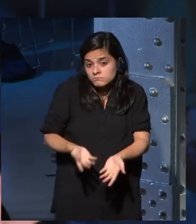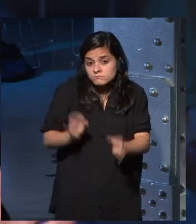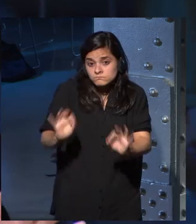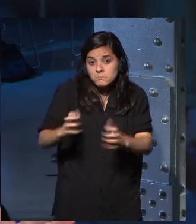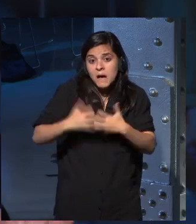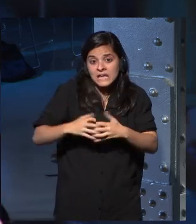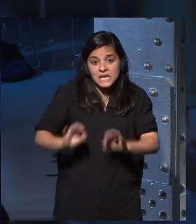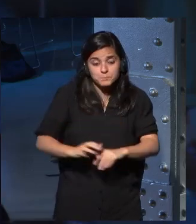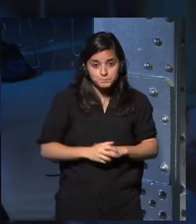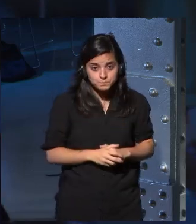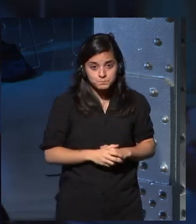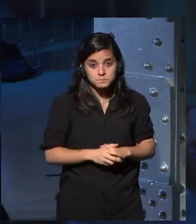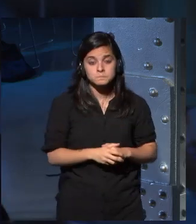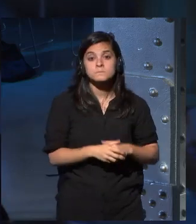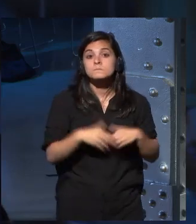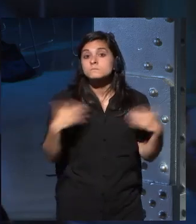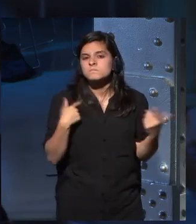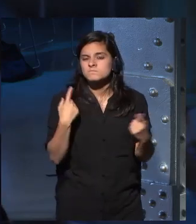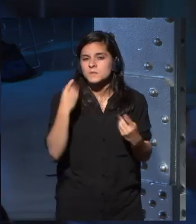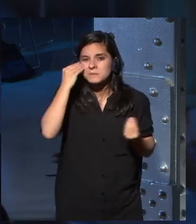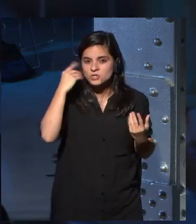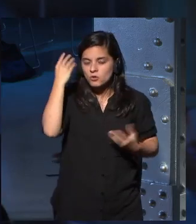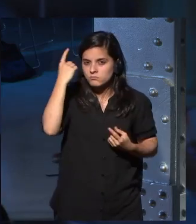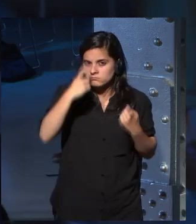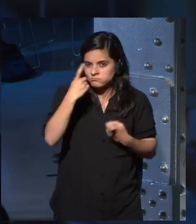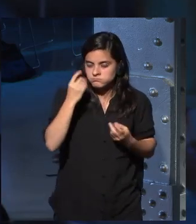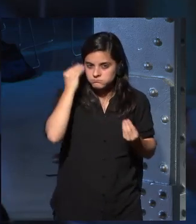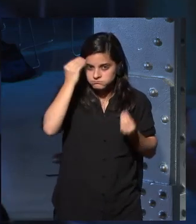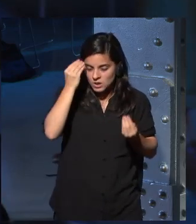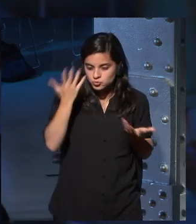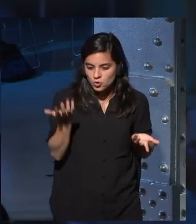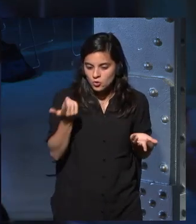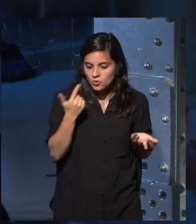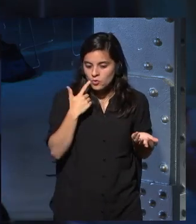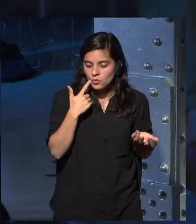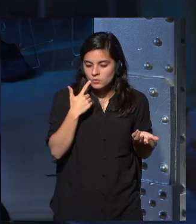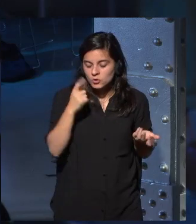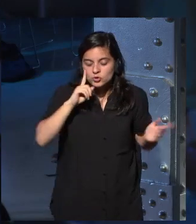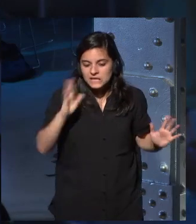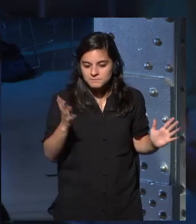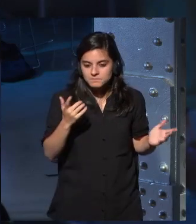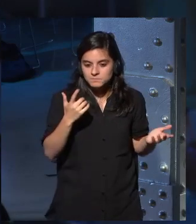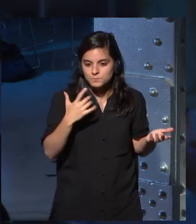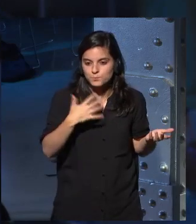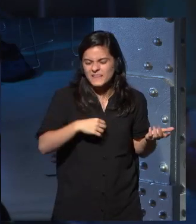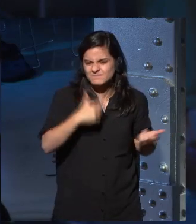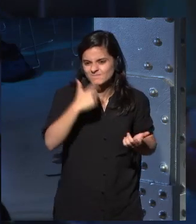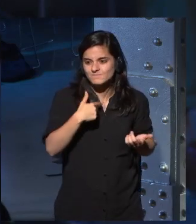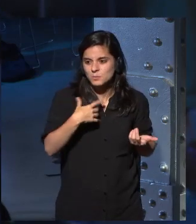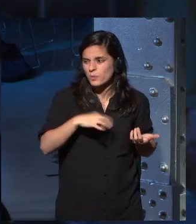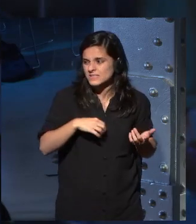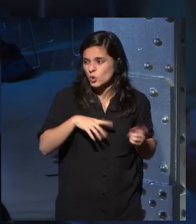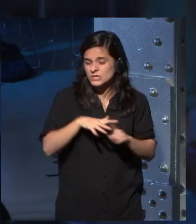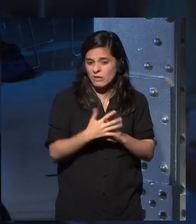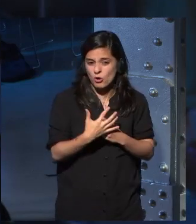I wonder whether this isn't a good point for me to read part of the story